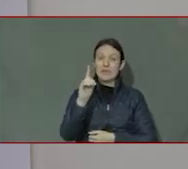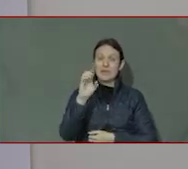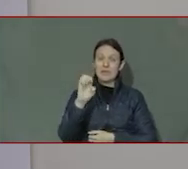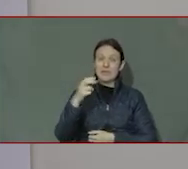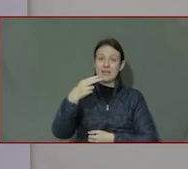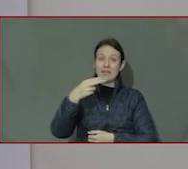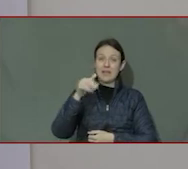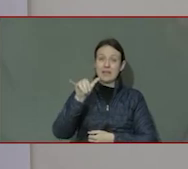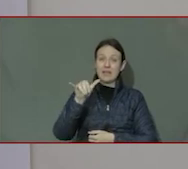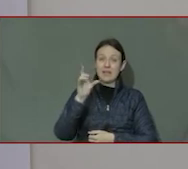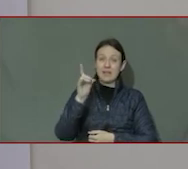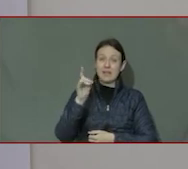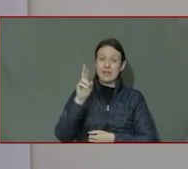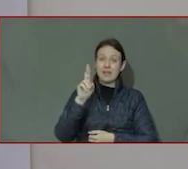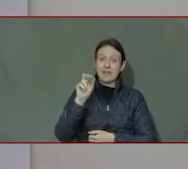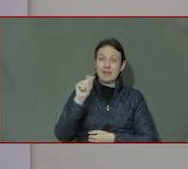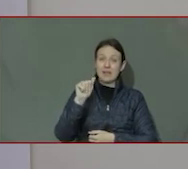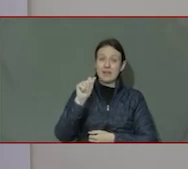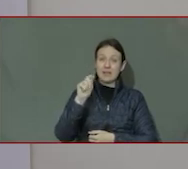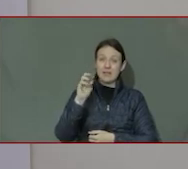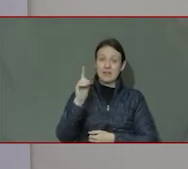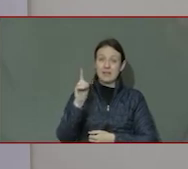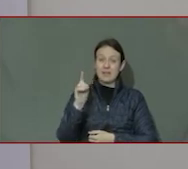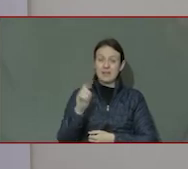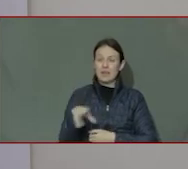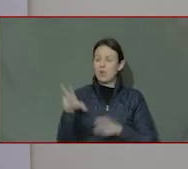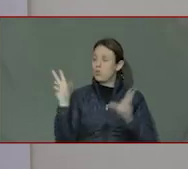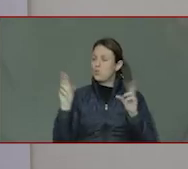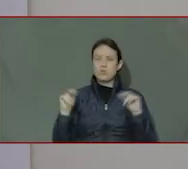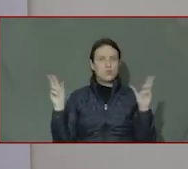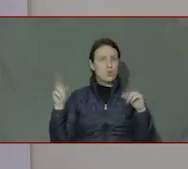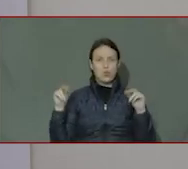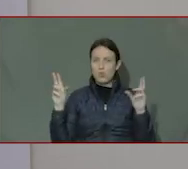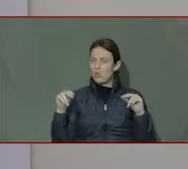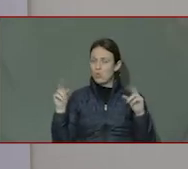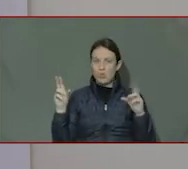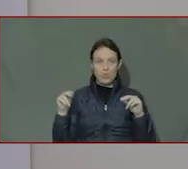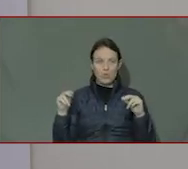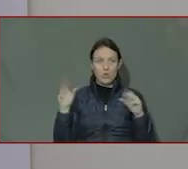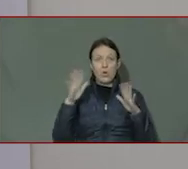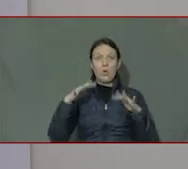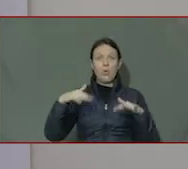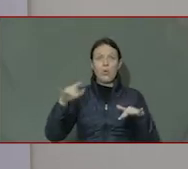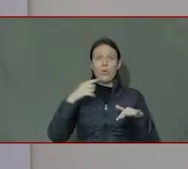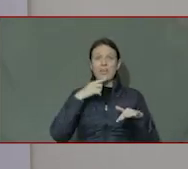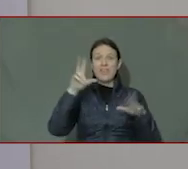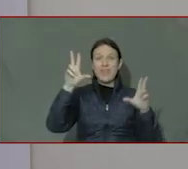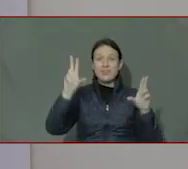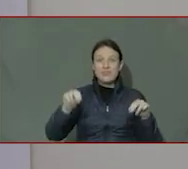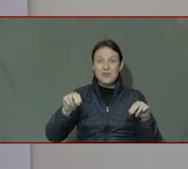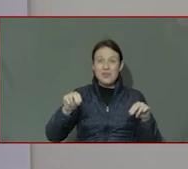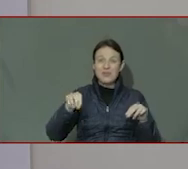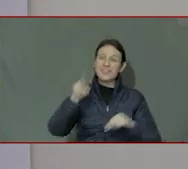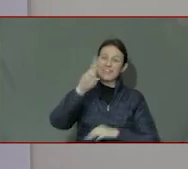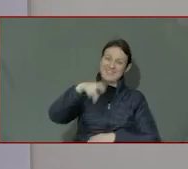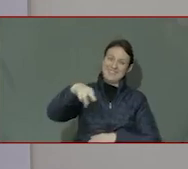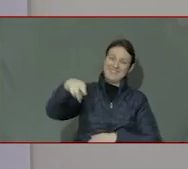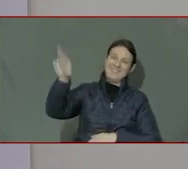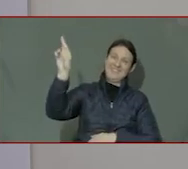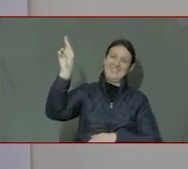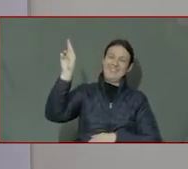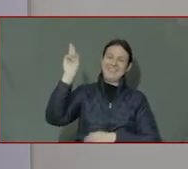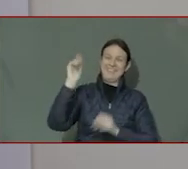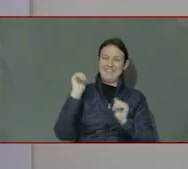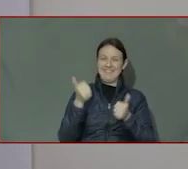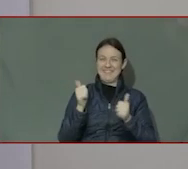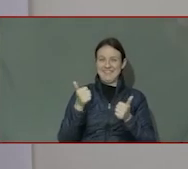is dehydrated. No. All these people who said no, they were correct. Well done.